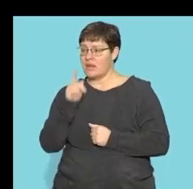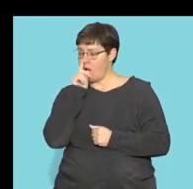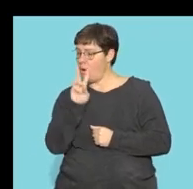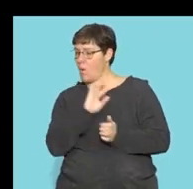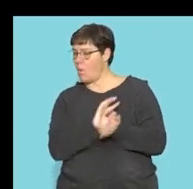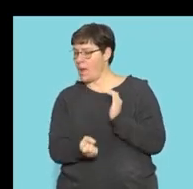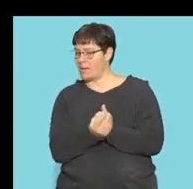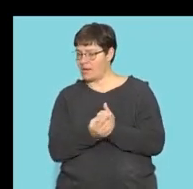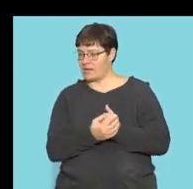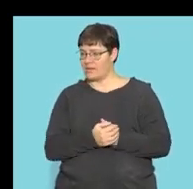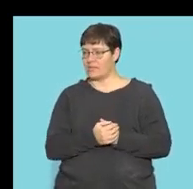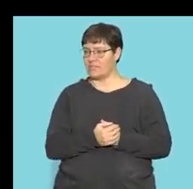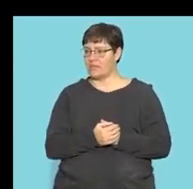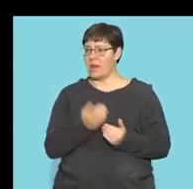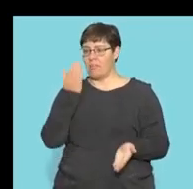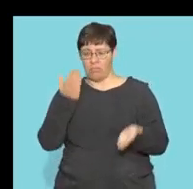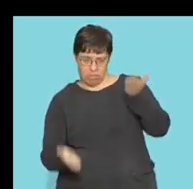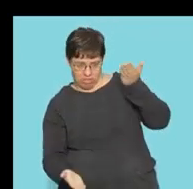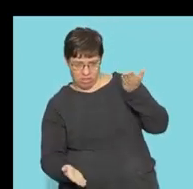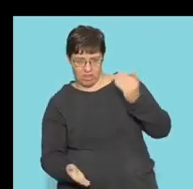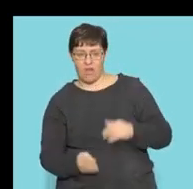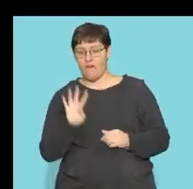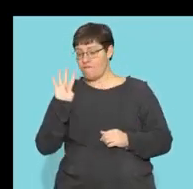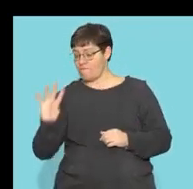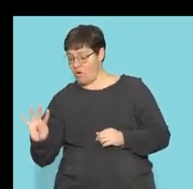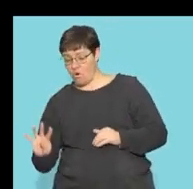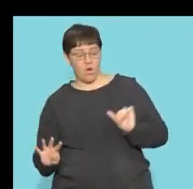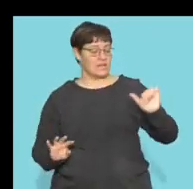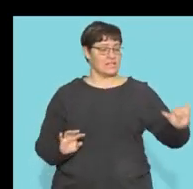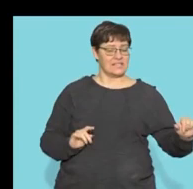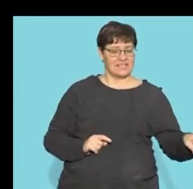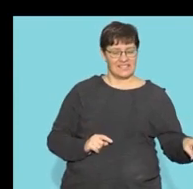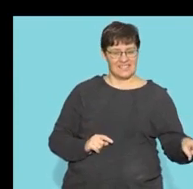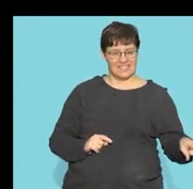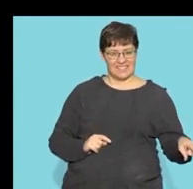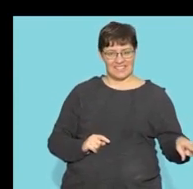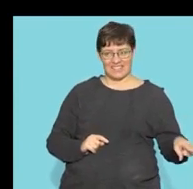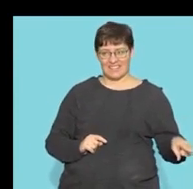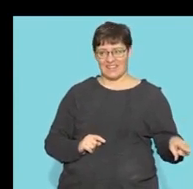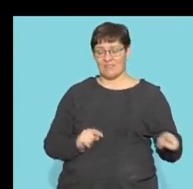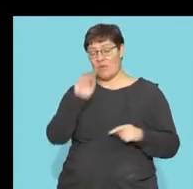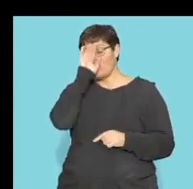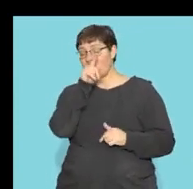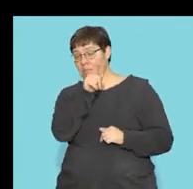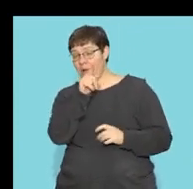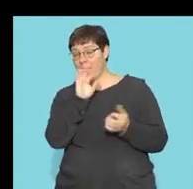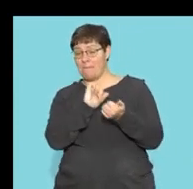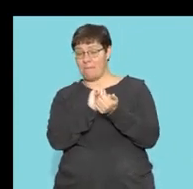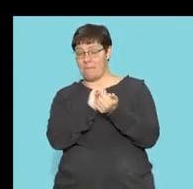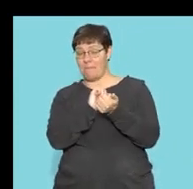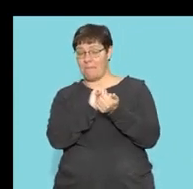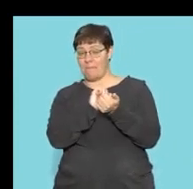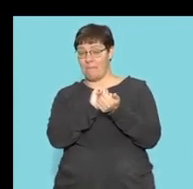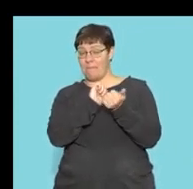what happens. We've got an imbalance. We've got 4 on this side and 6 on that side. And if you remember in your maths,